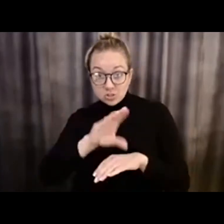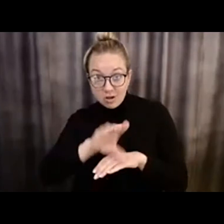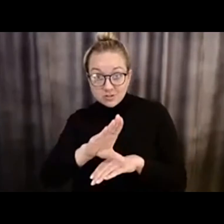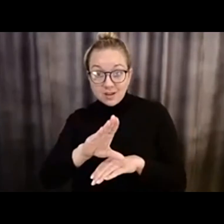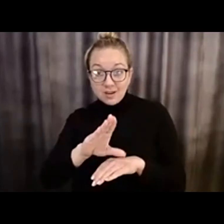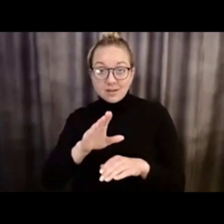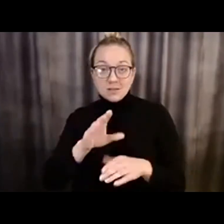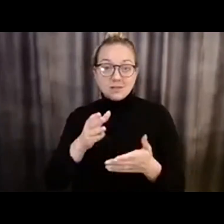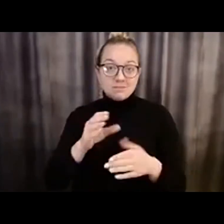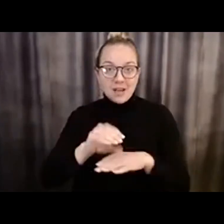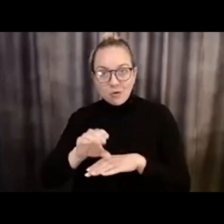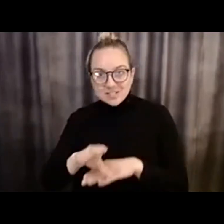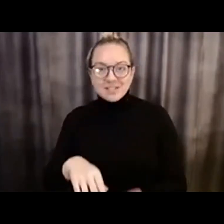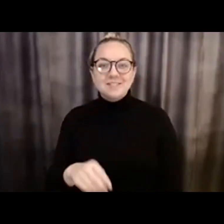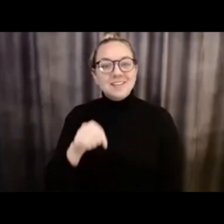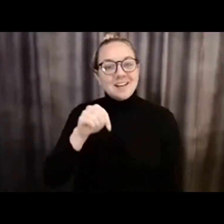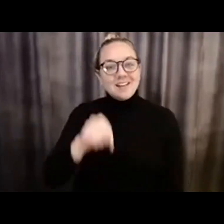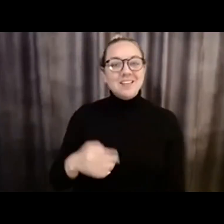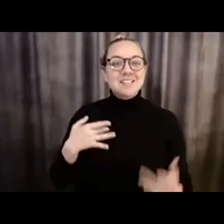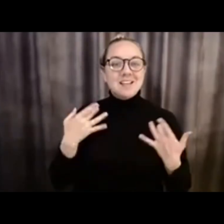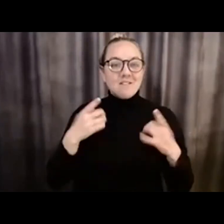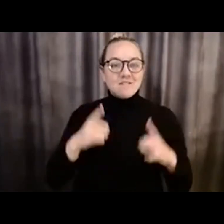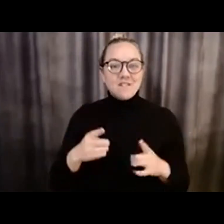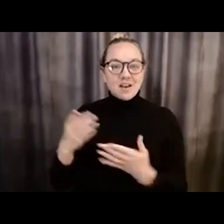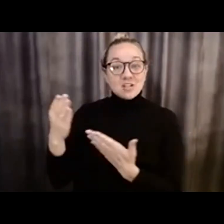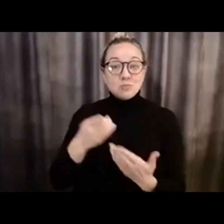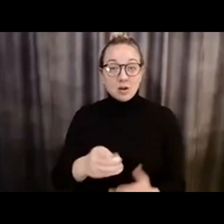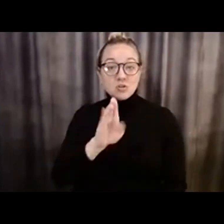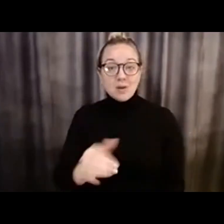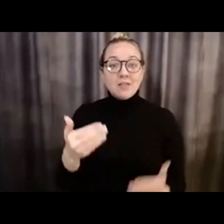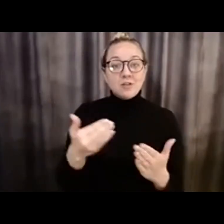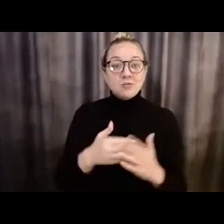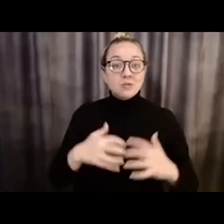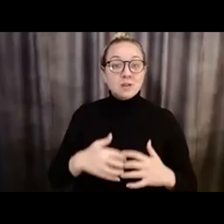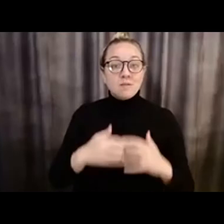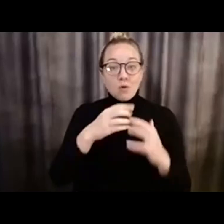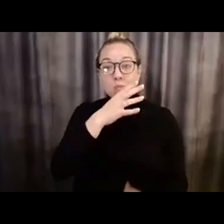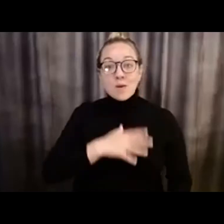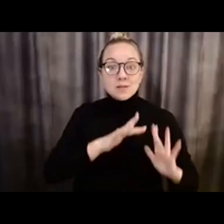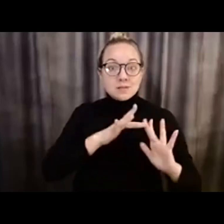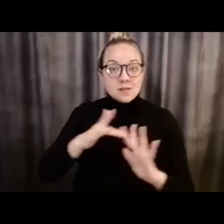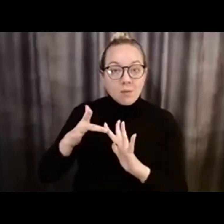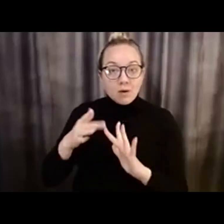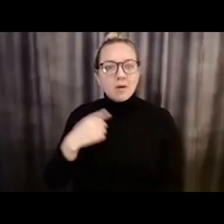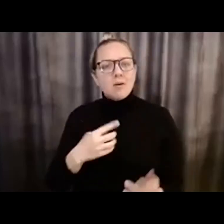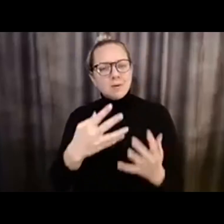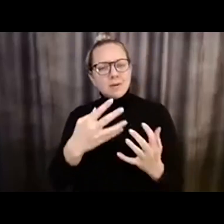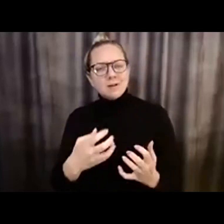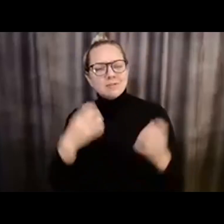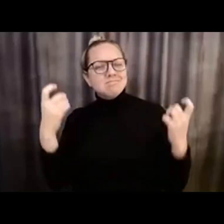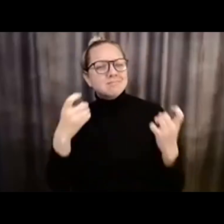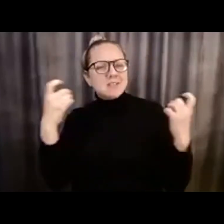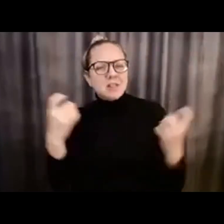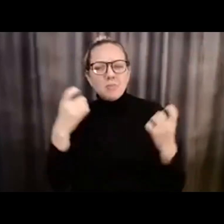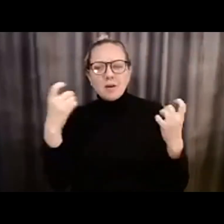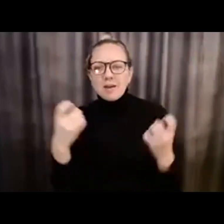by the newly formed Women's Network, whose mission is to harness and celebrate the rich contributions of women around